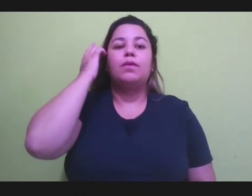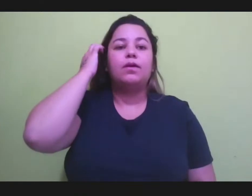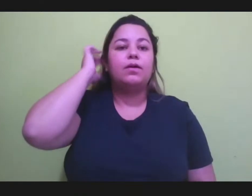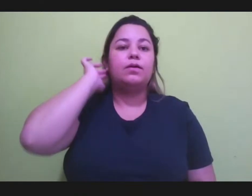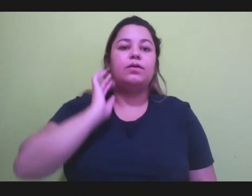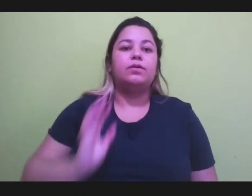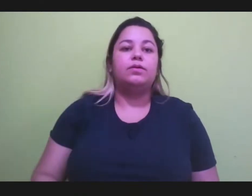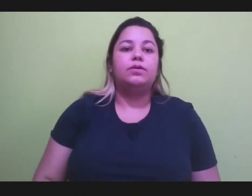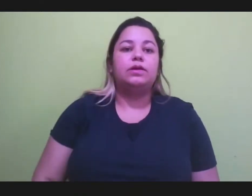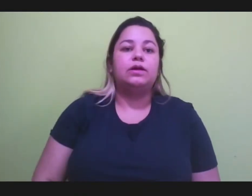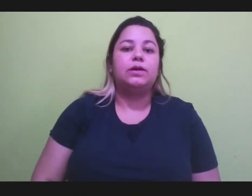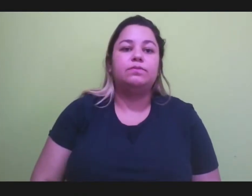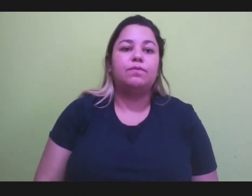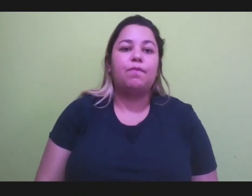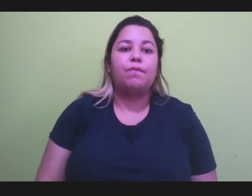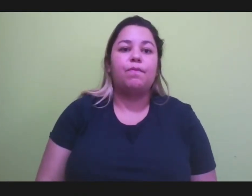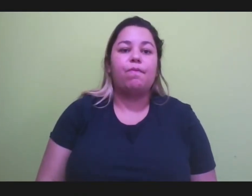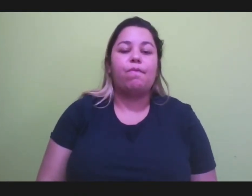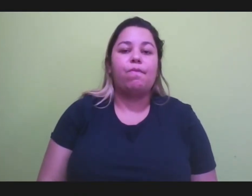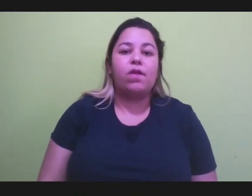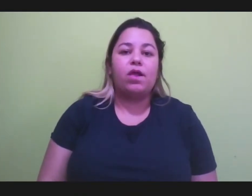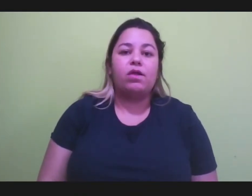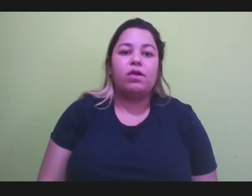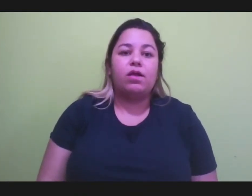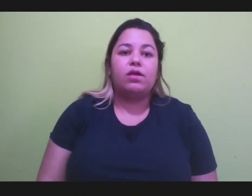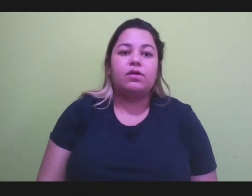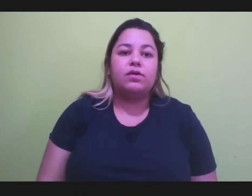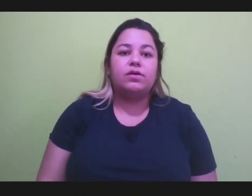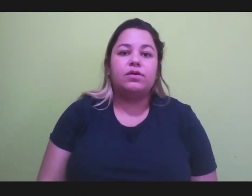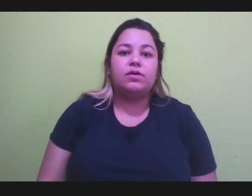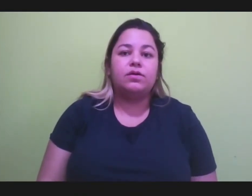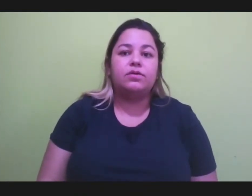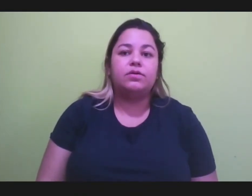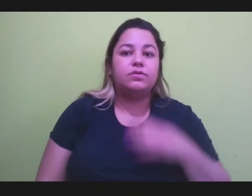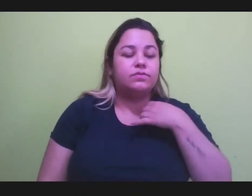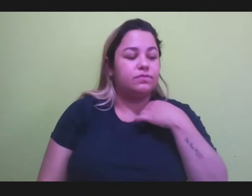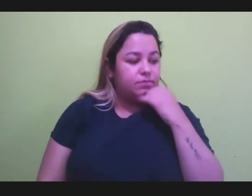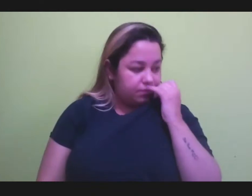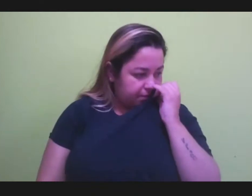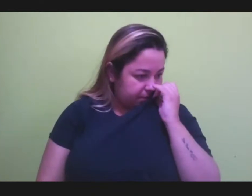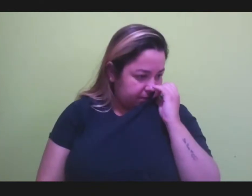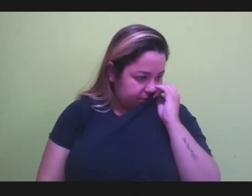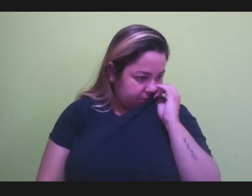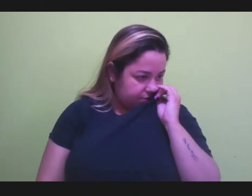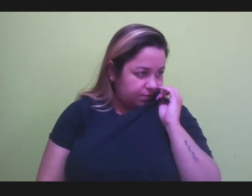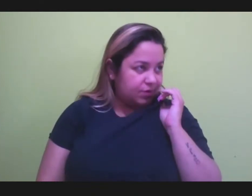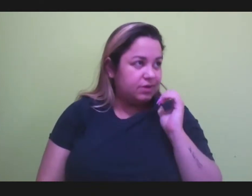Para Graziela? Eu estou tentando falar com ela, um segundo.